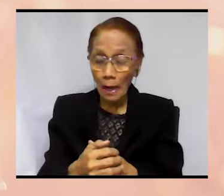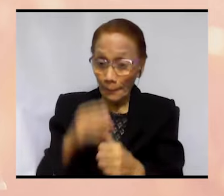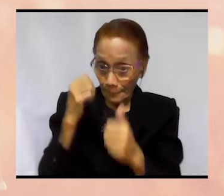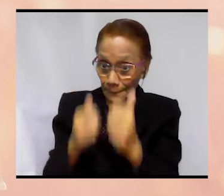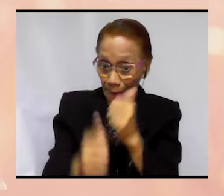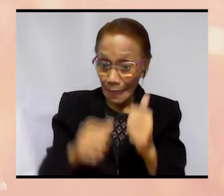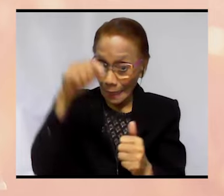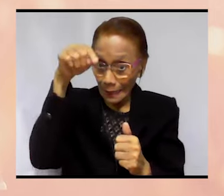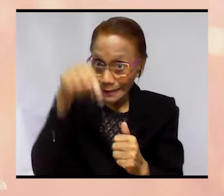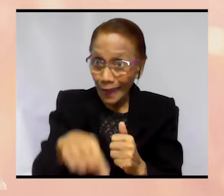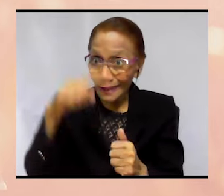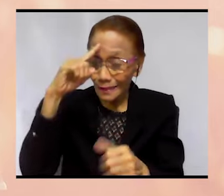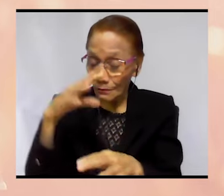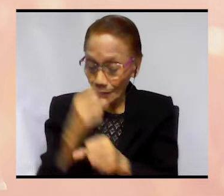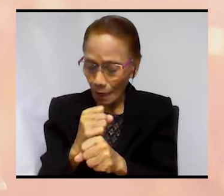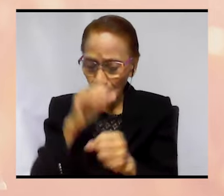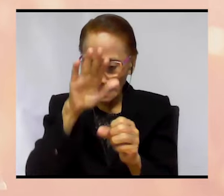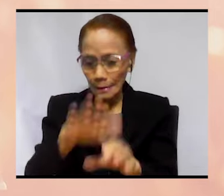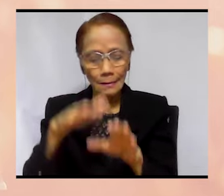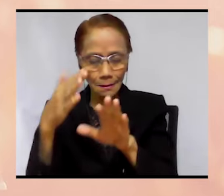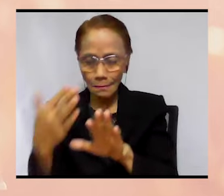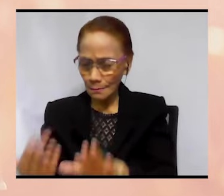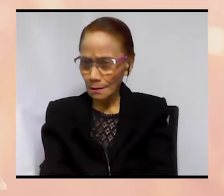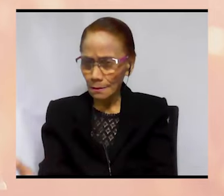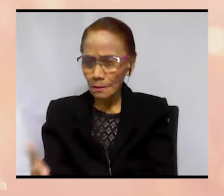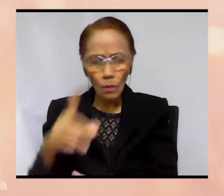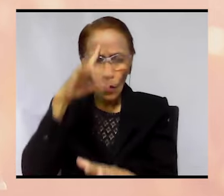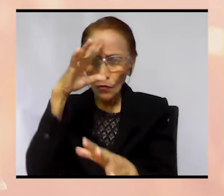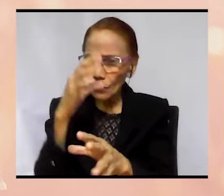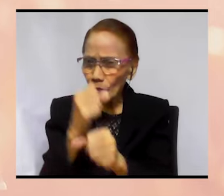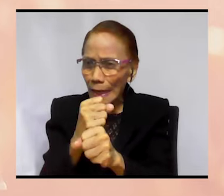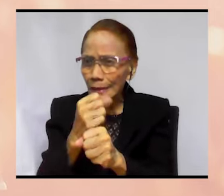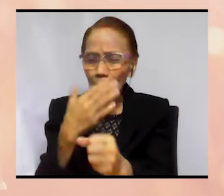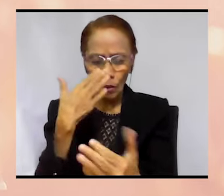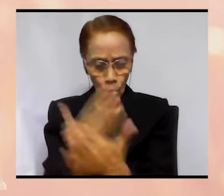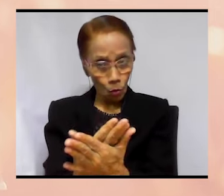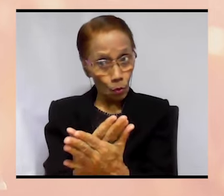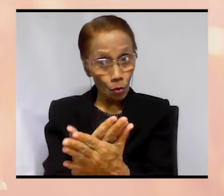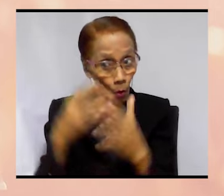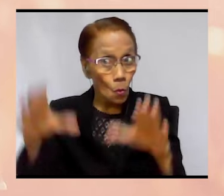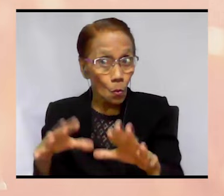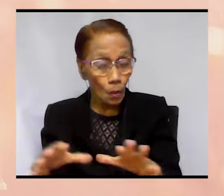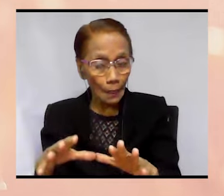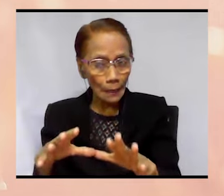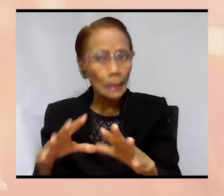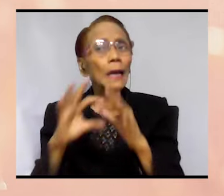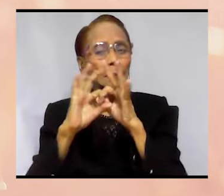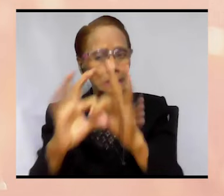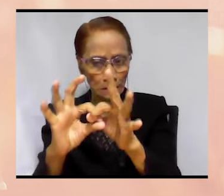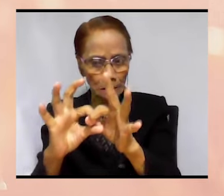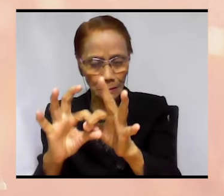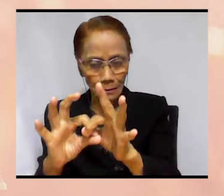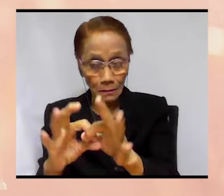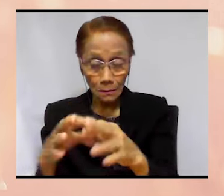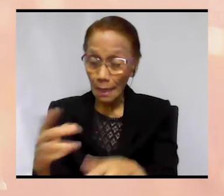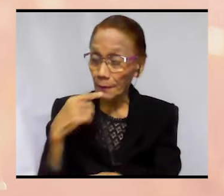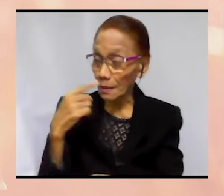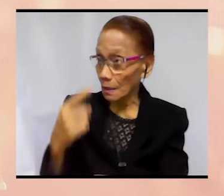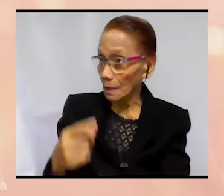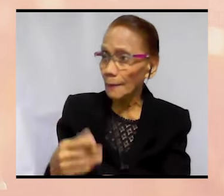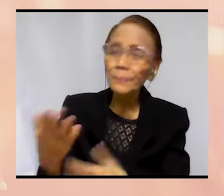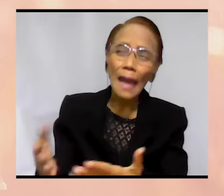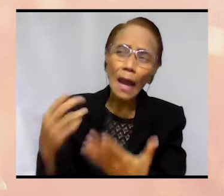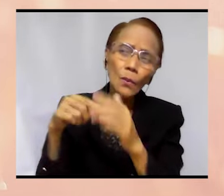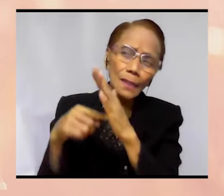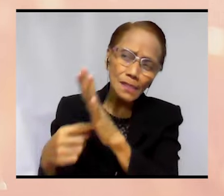that faith is dead. So faith and good works come together. In fact, he says, I will show you